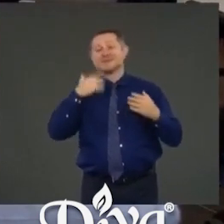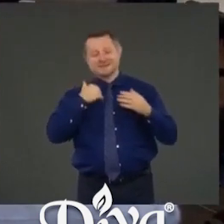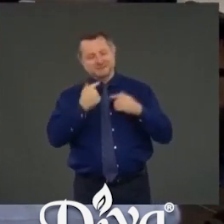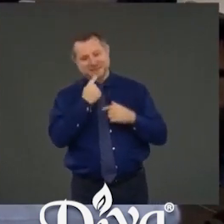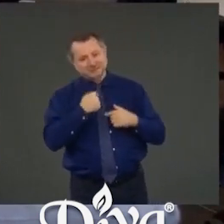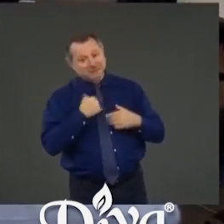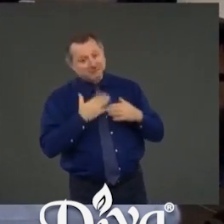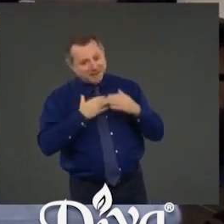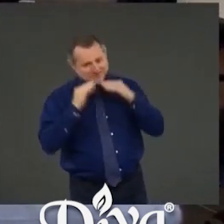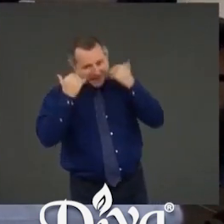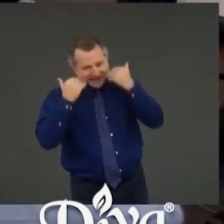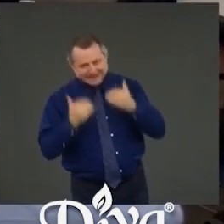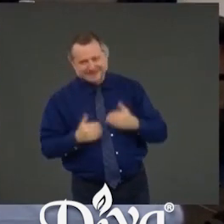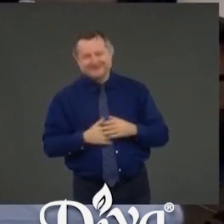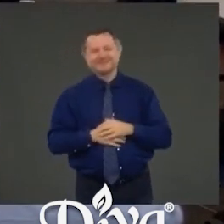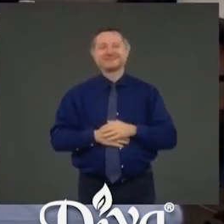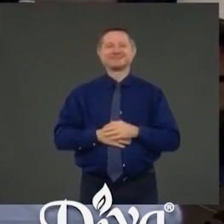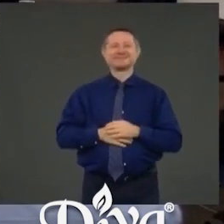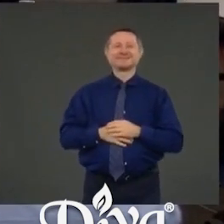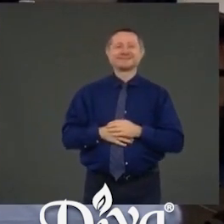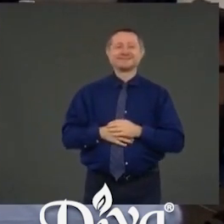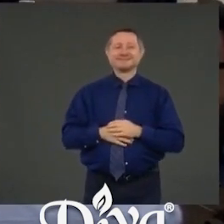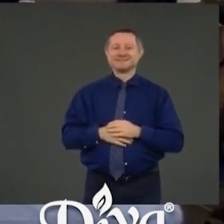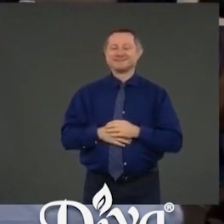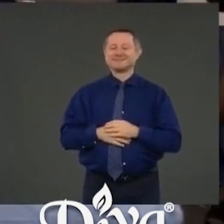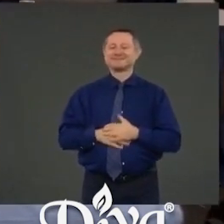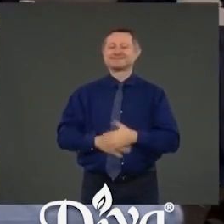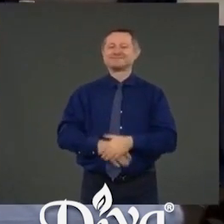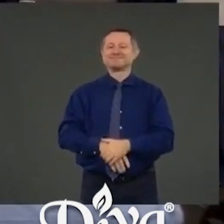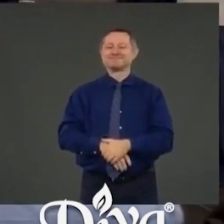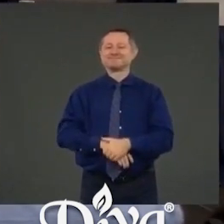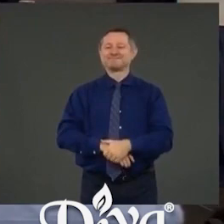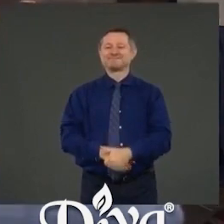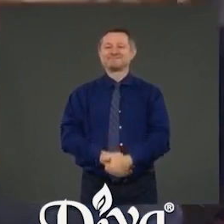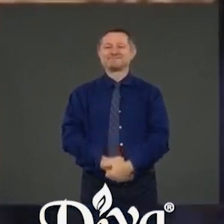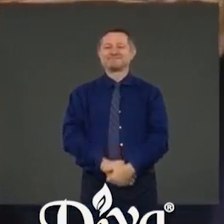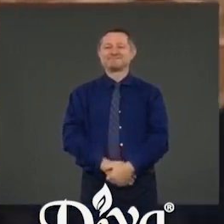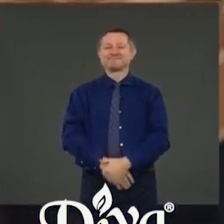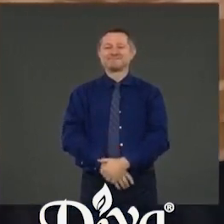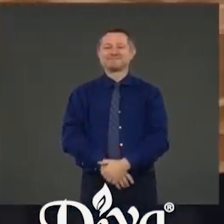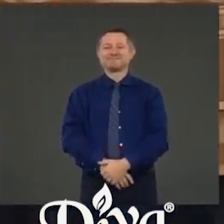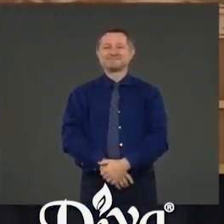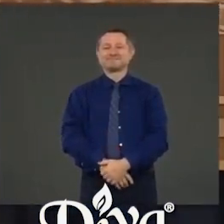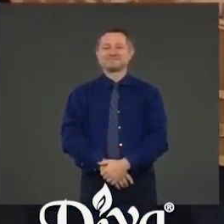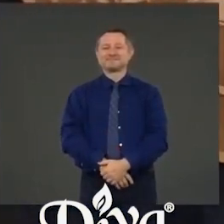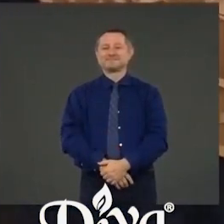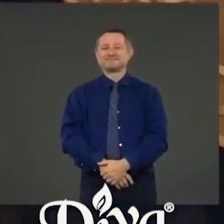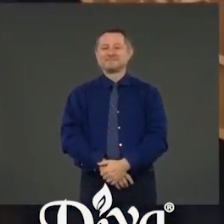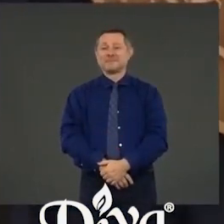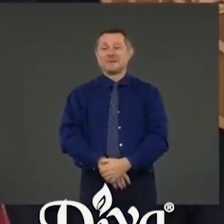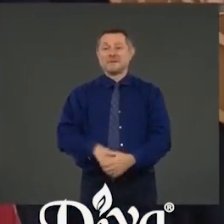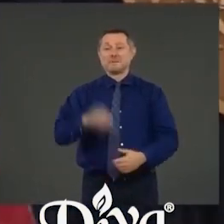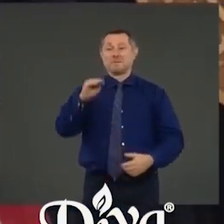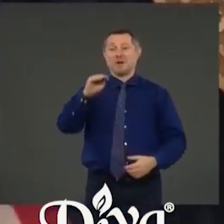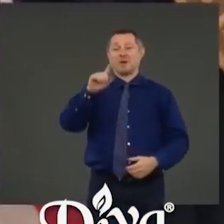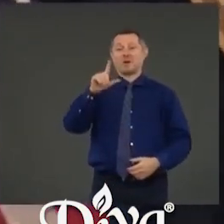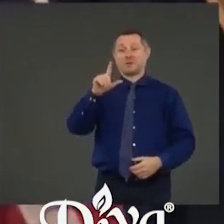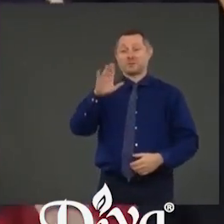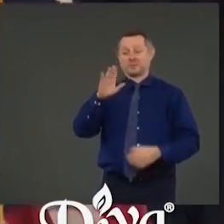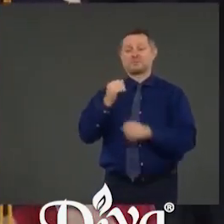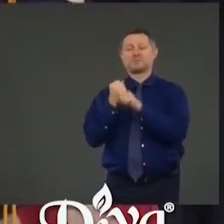apply to baseball players going from Florida? The police committee, the Major League Baseball